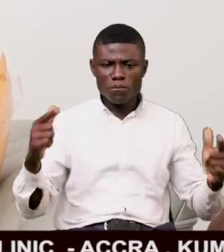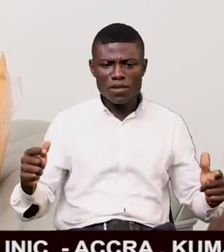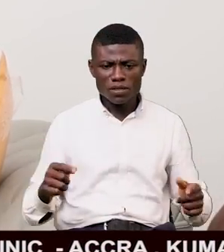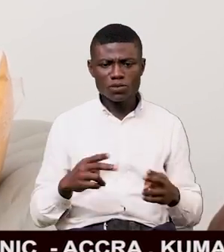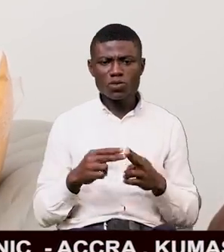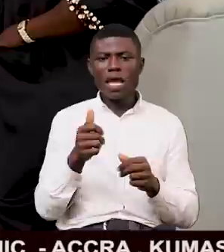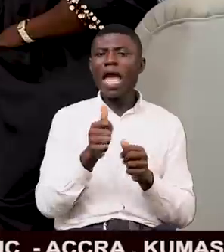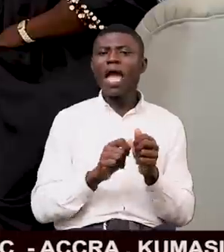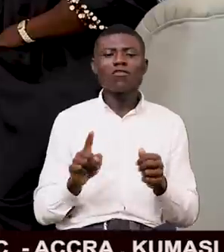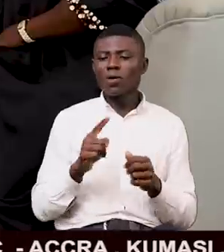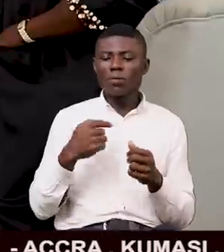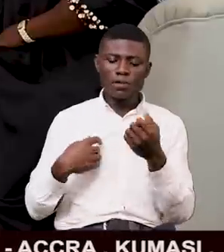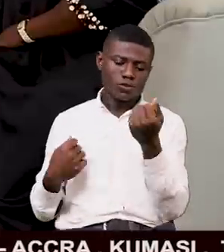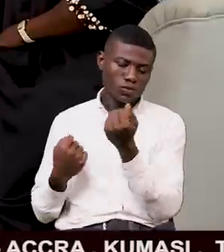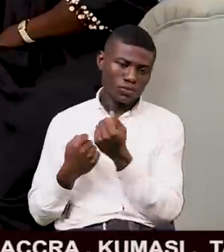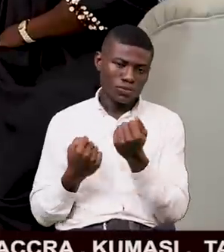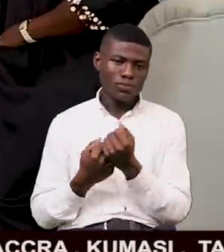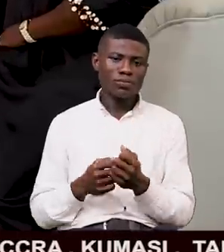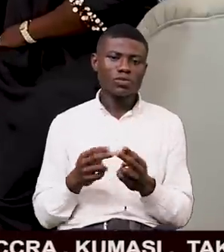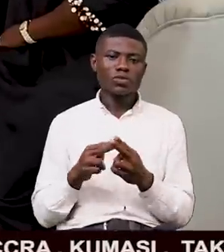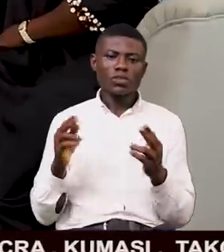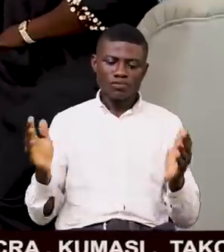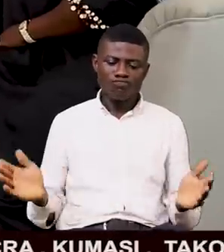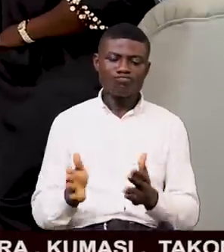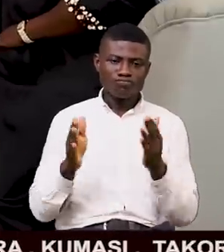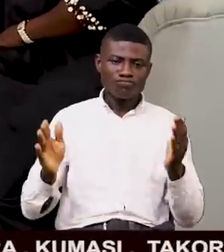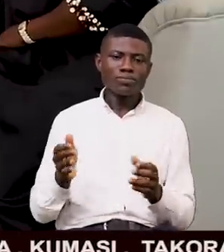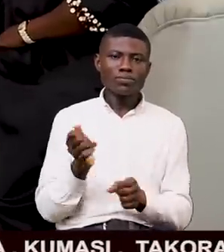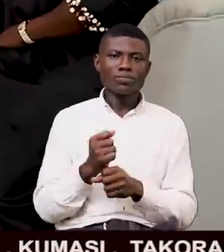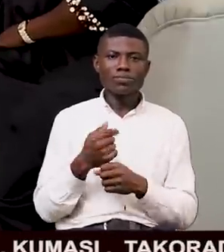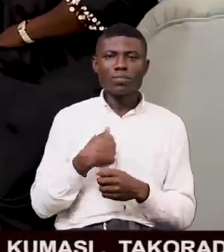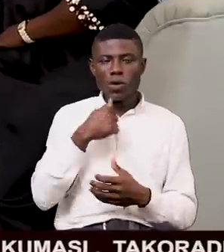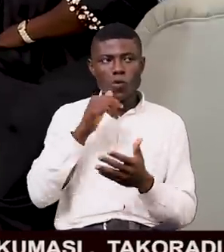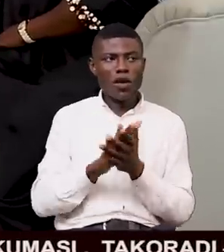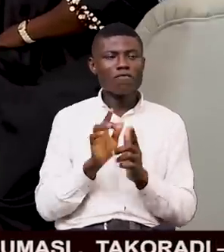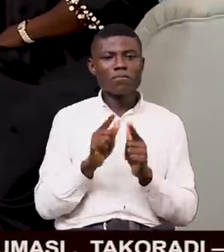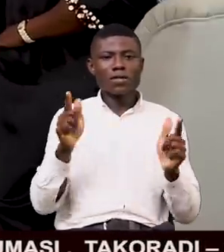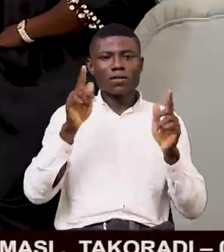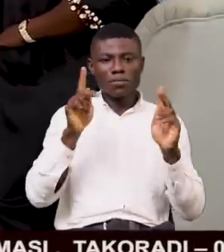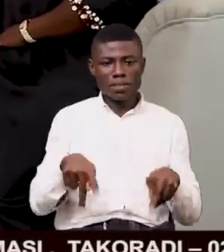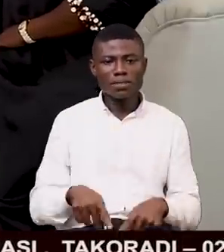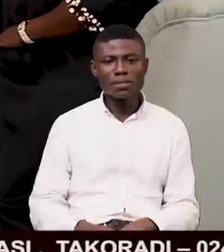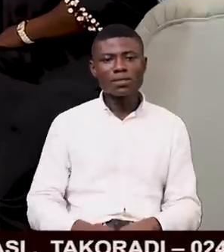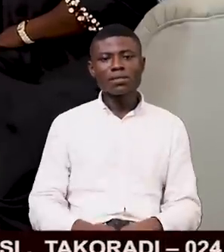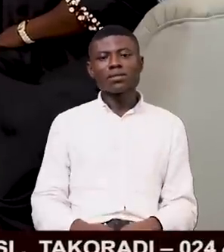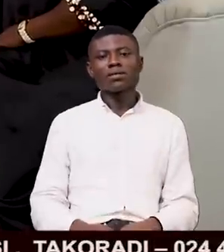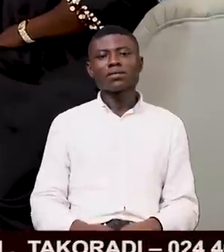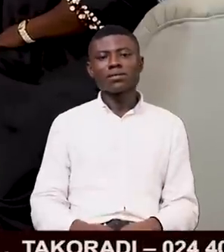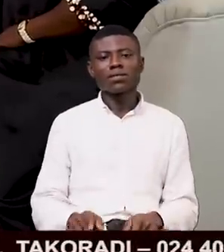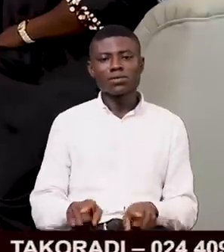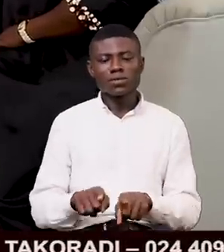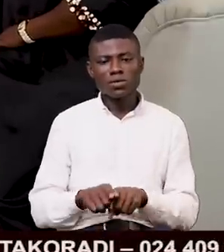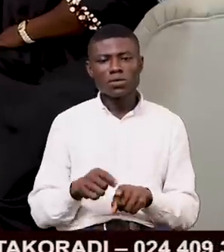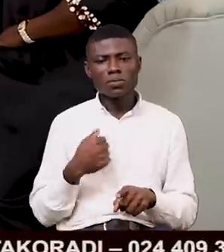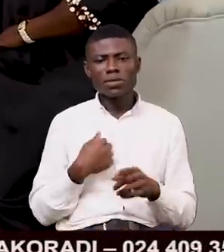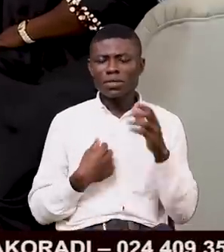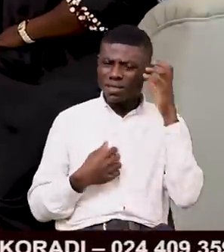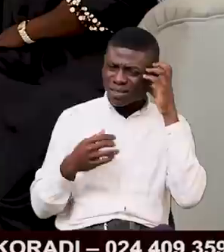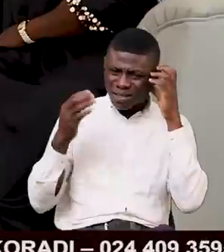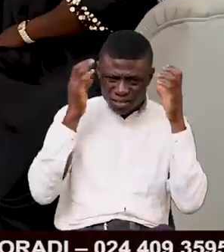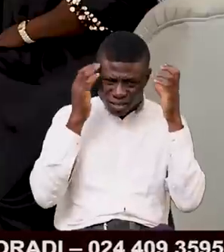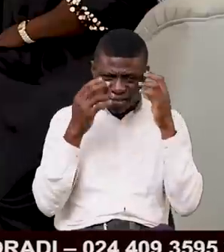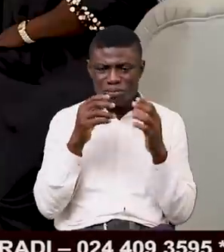kura embo mi hu tu hu pushi se nyame nyo yere kese sa na tie onye o yere kese ene me tete se manfo si ubu